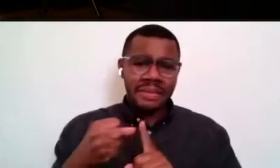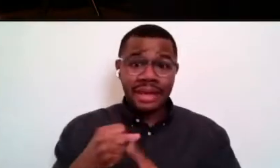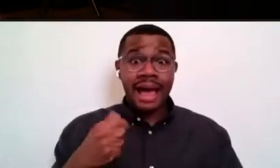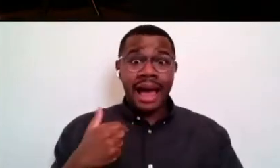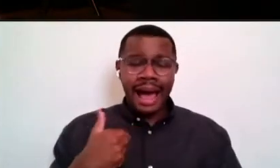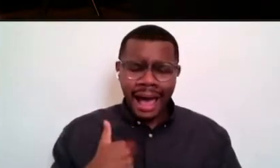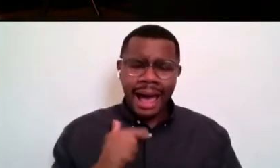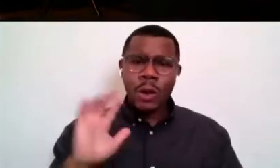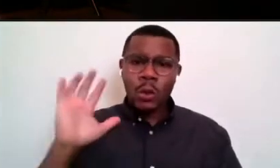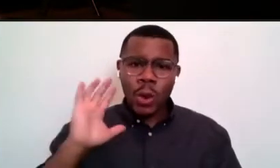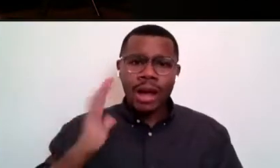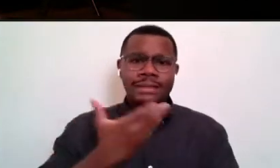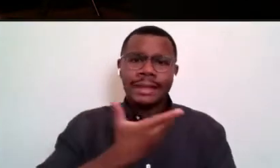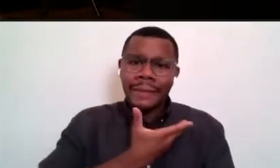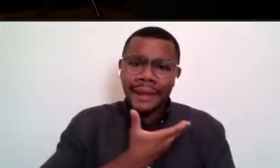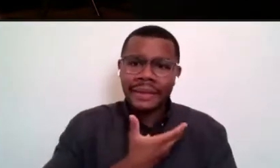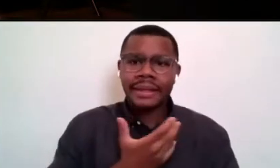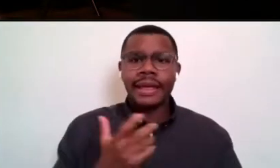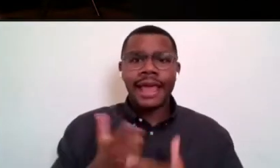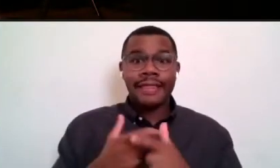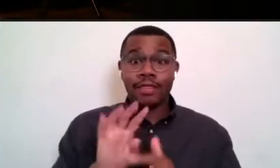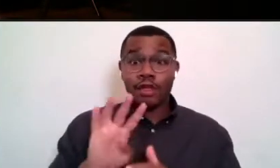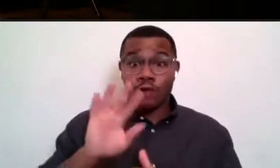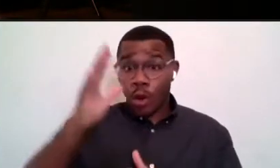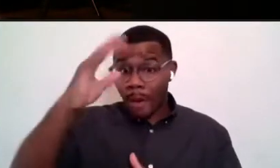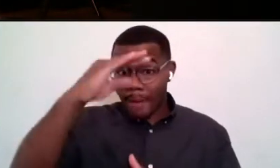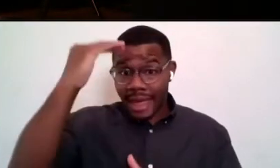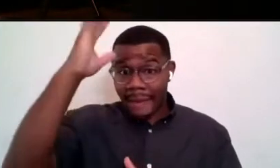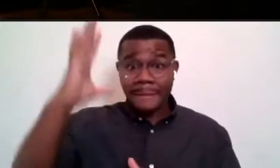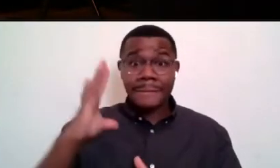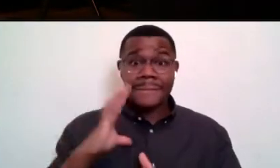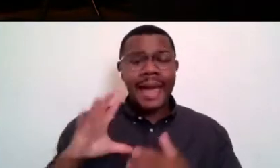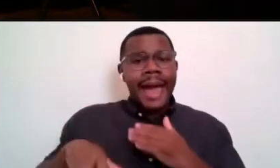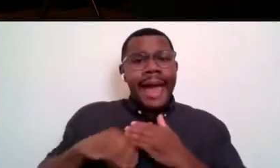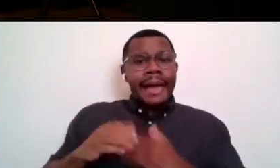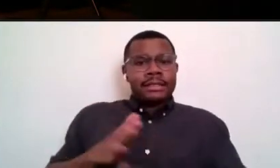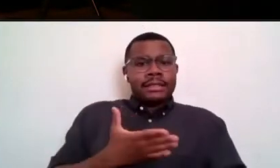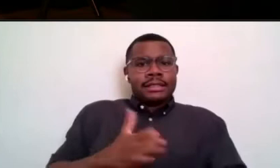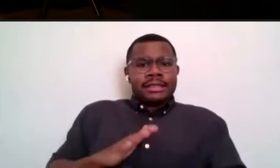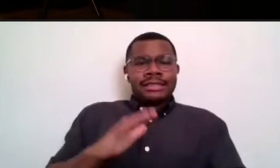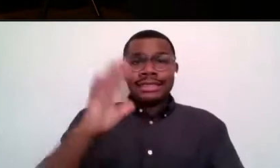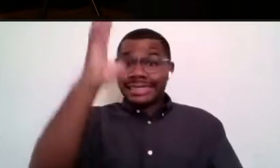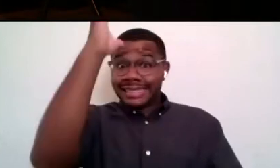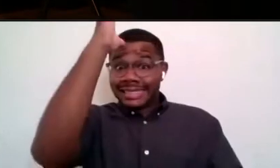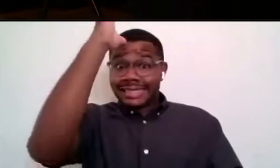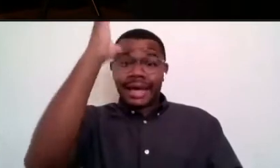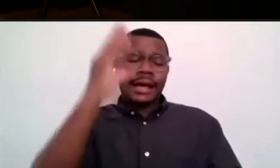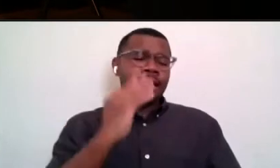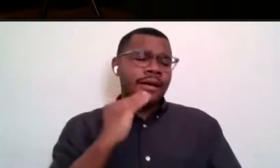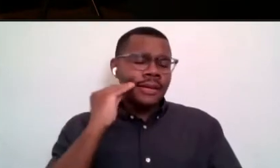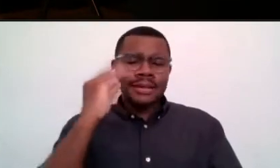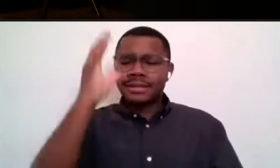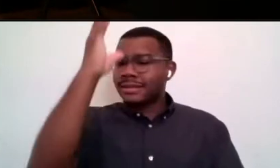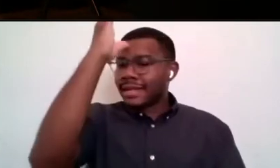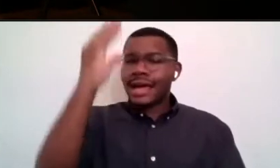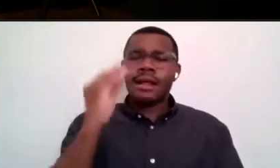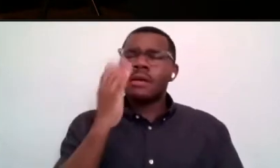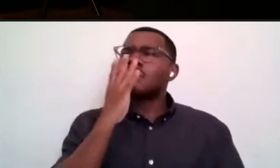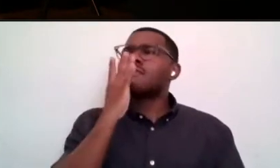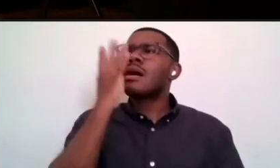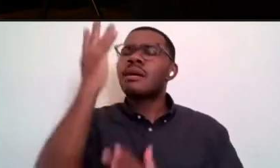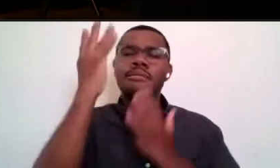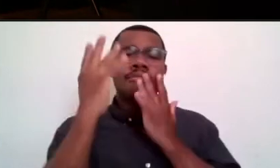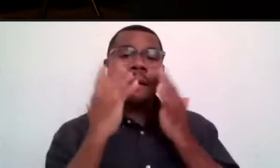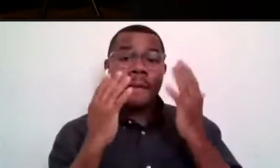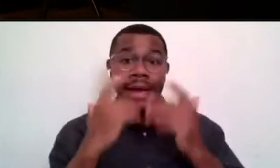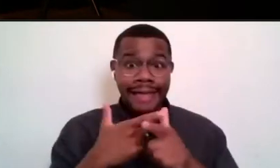Daddy's home, Daddy's home. And the warden came up, the person who brought me to the prison, she said,